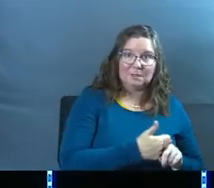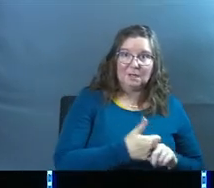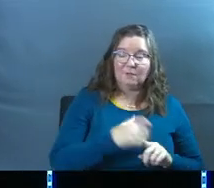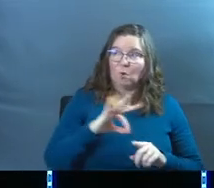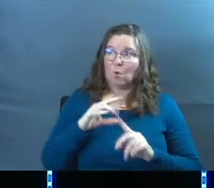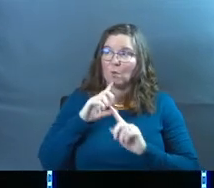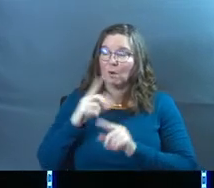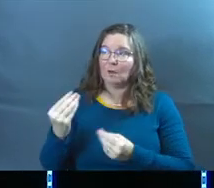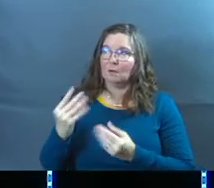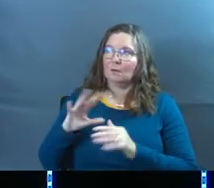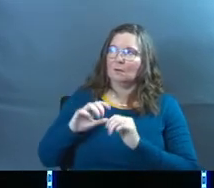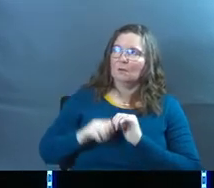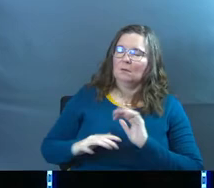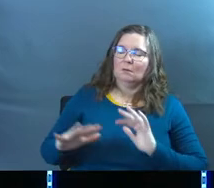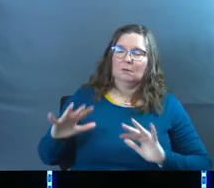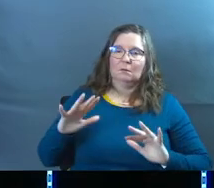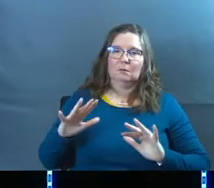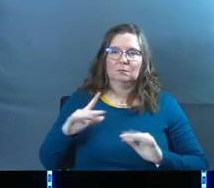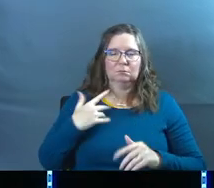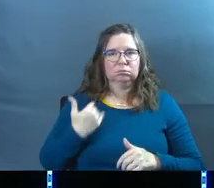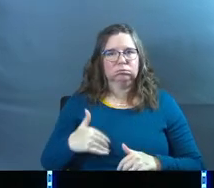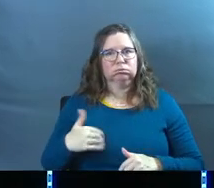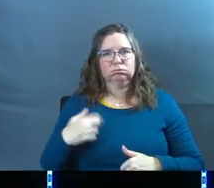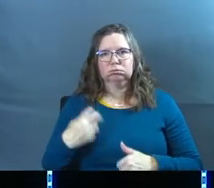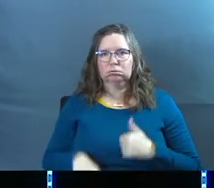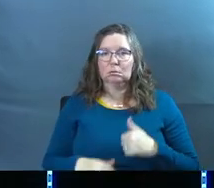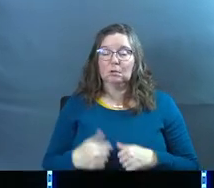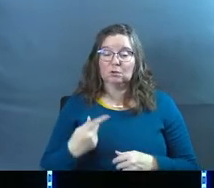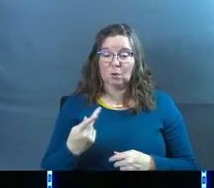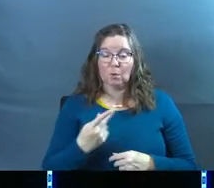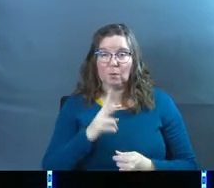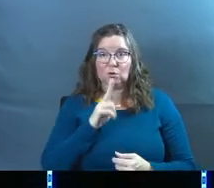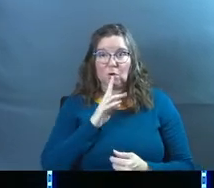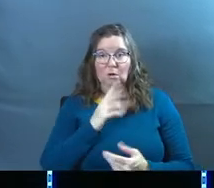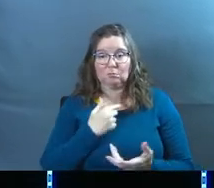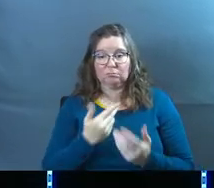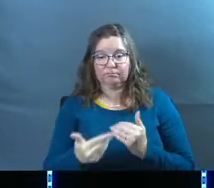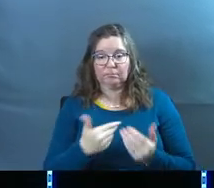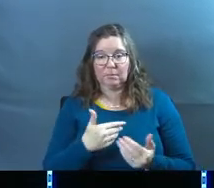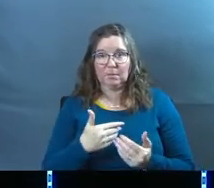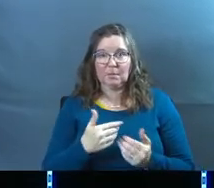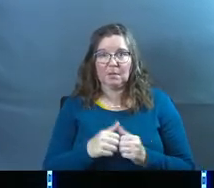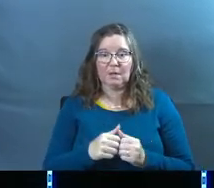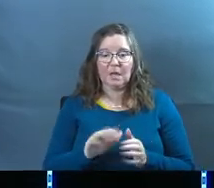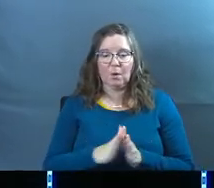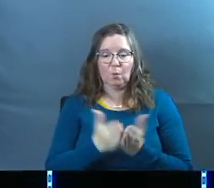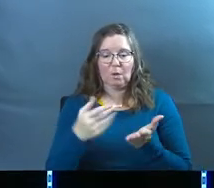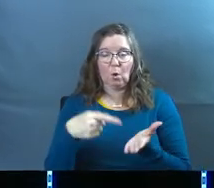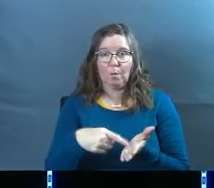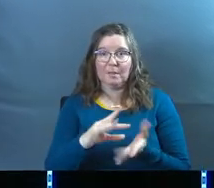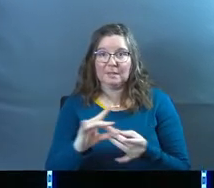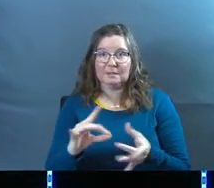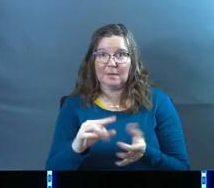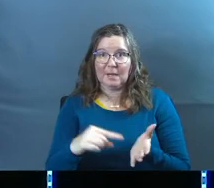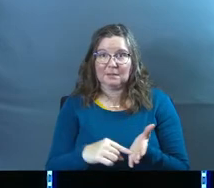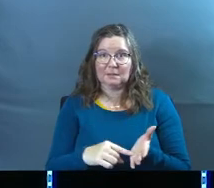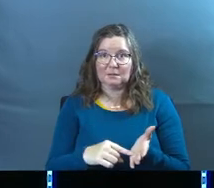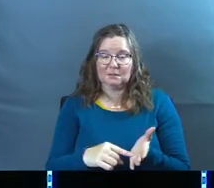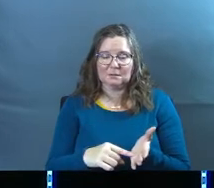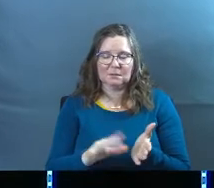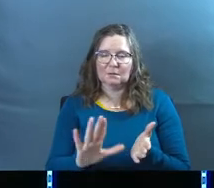Super tough. So we're sitting there talking, and we open up this passage. Say,